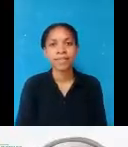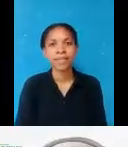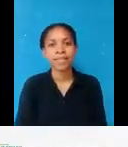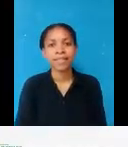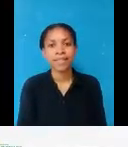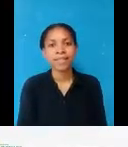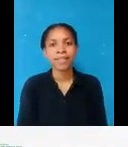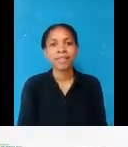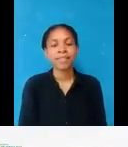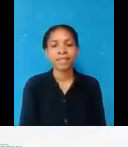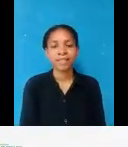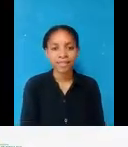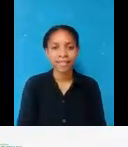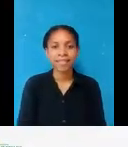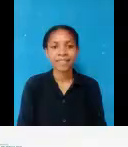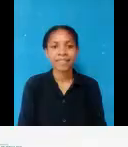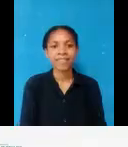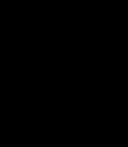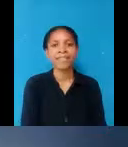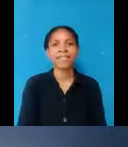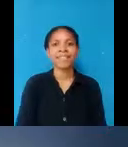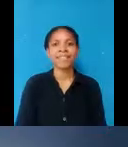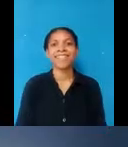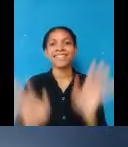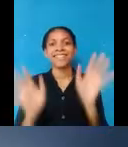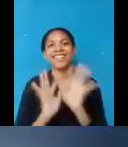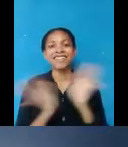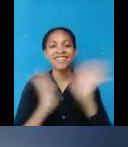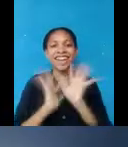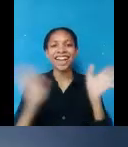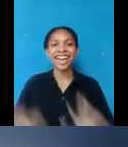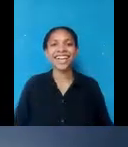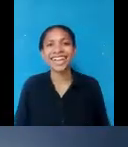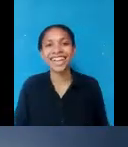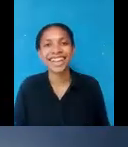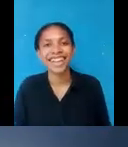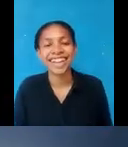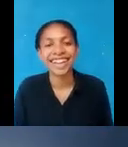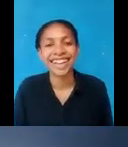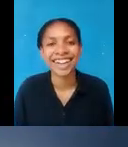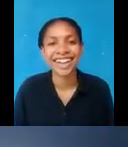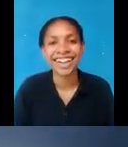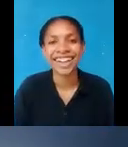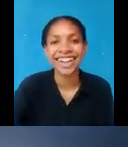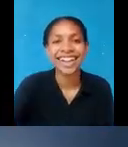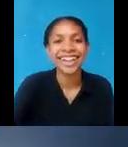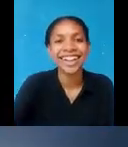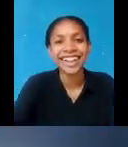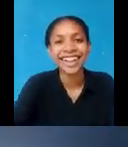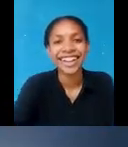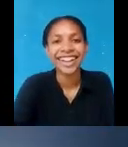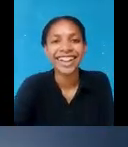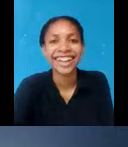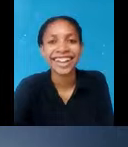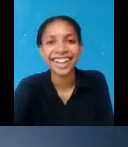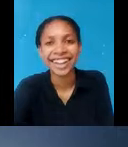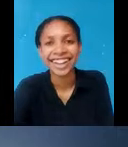the participants. See you next month. See you again. Thank you. Thank you. Thank you,